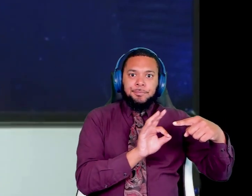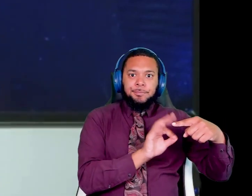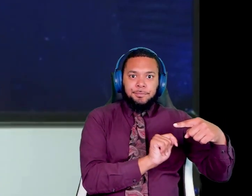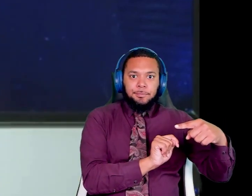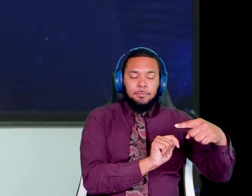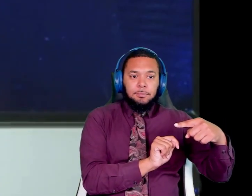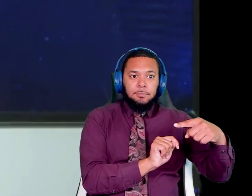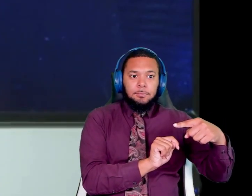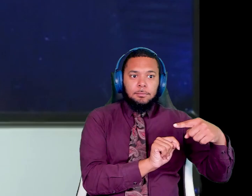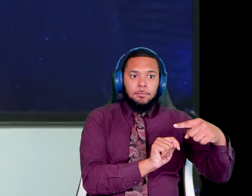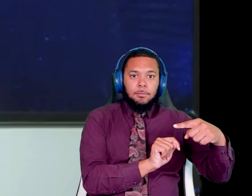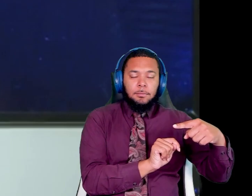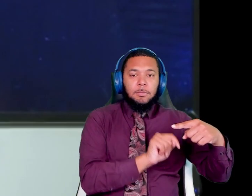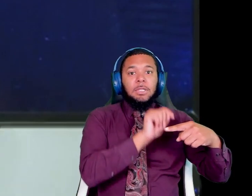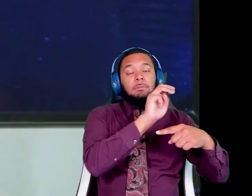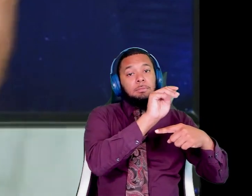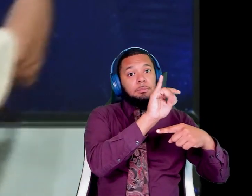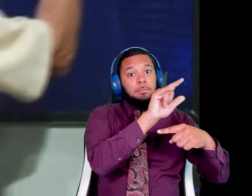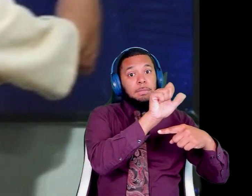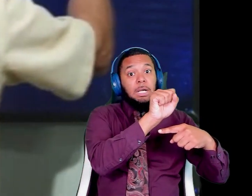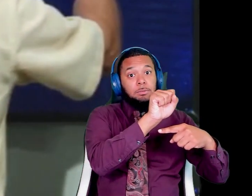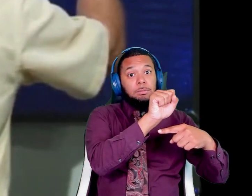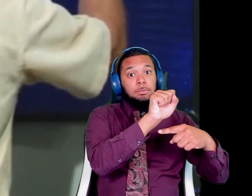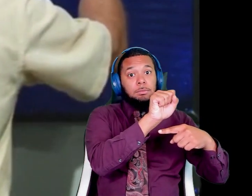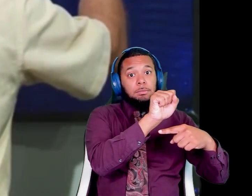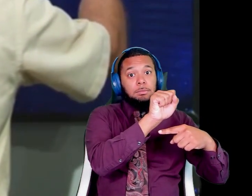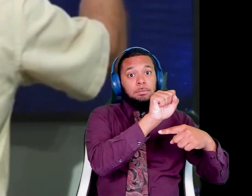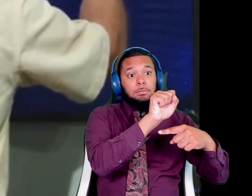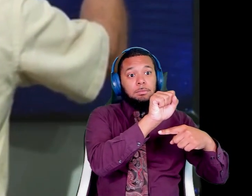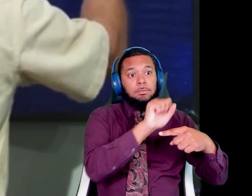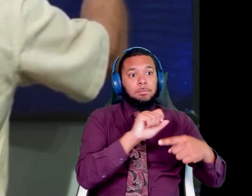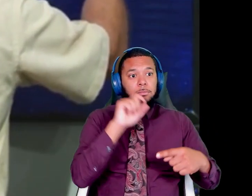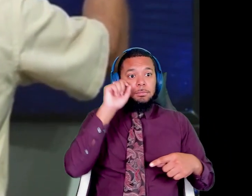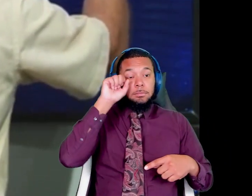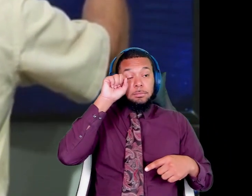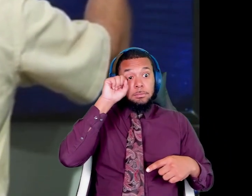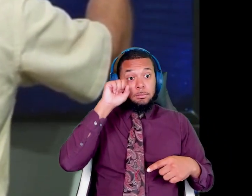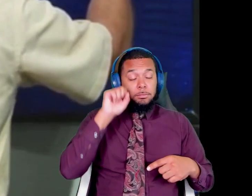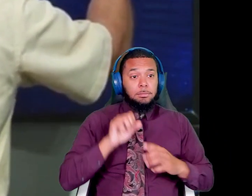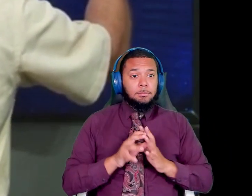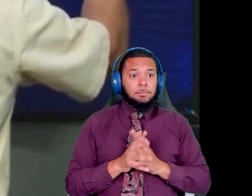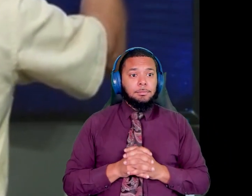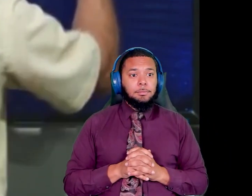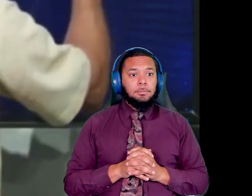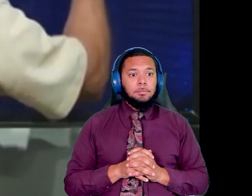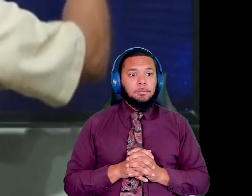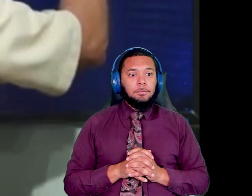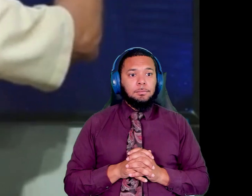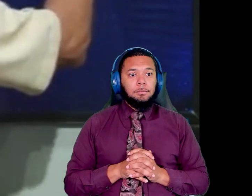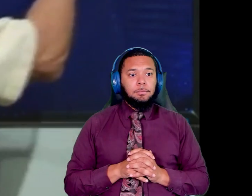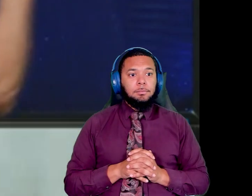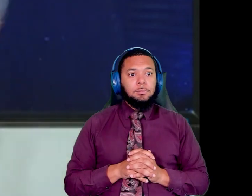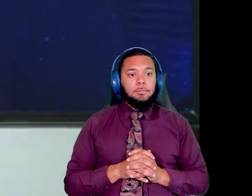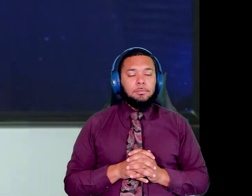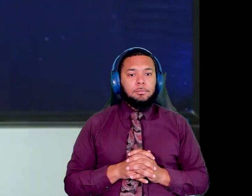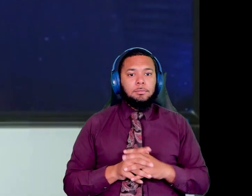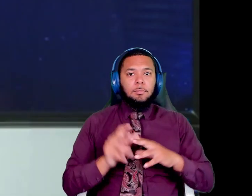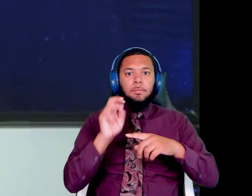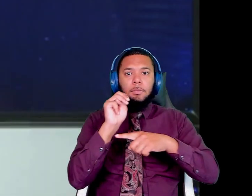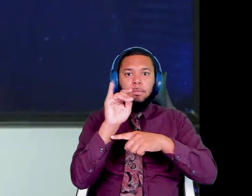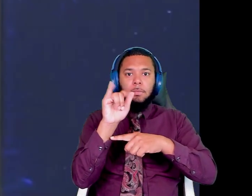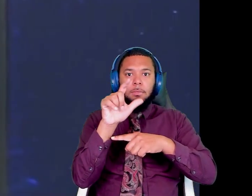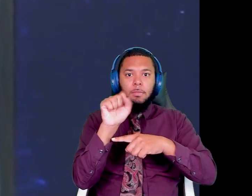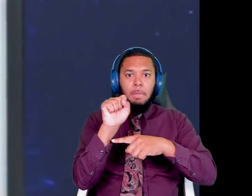Okay? I want to have miles in the top, so what I need to multiply is miles